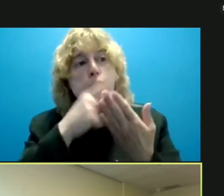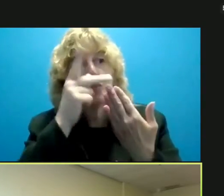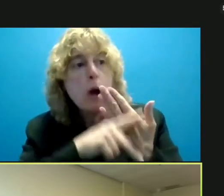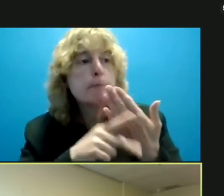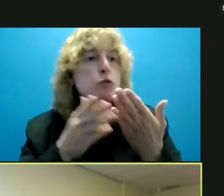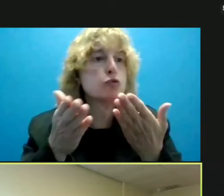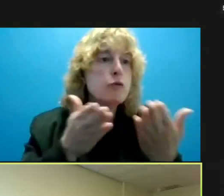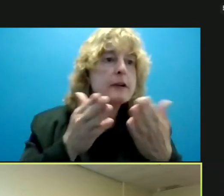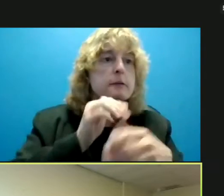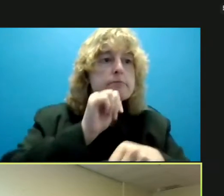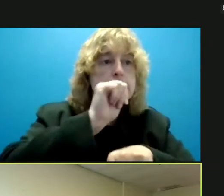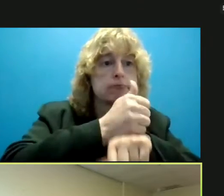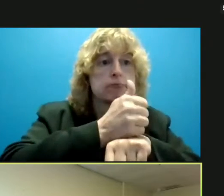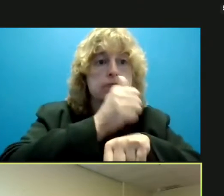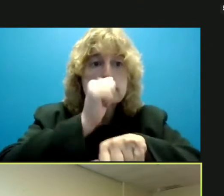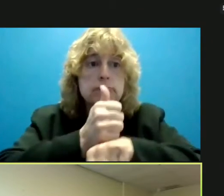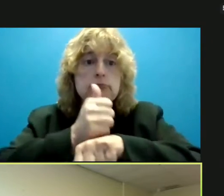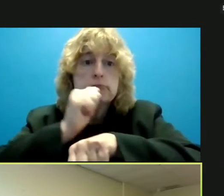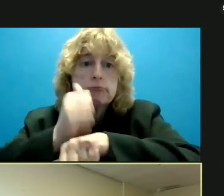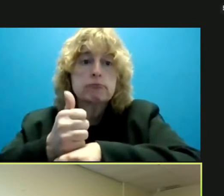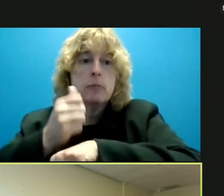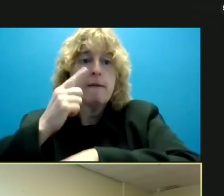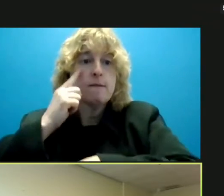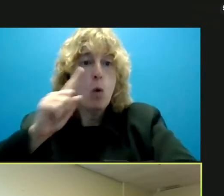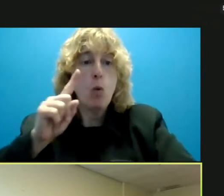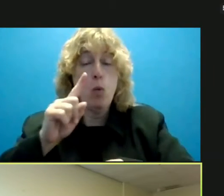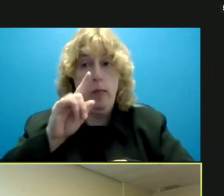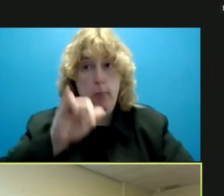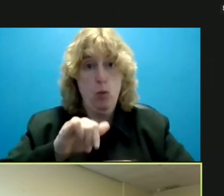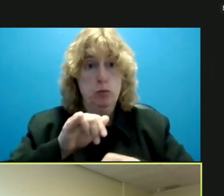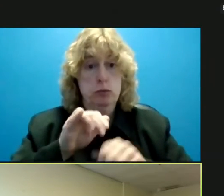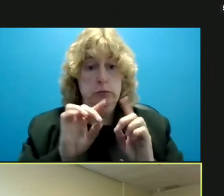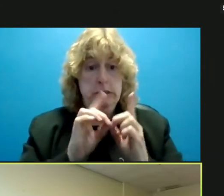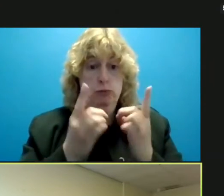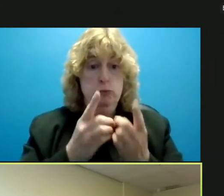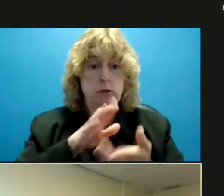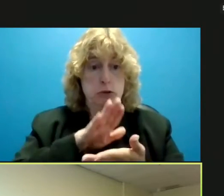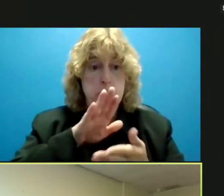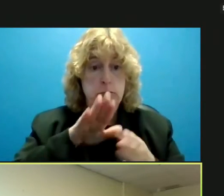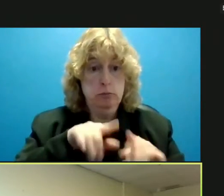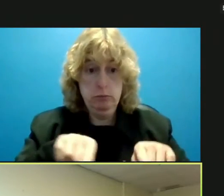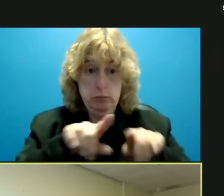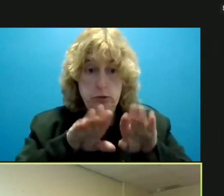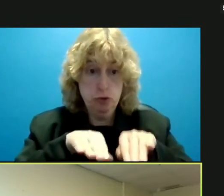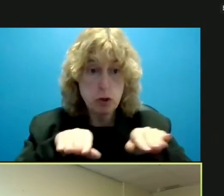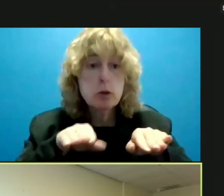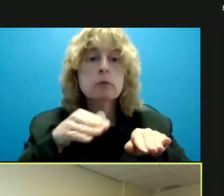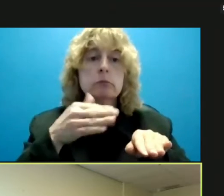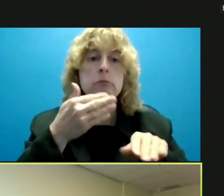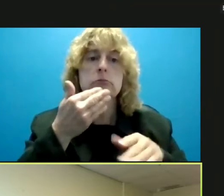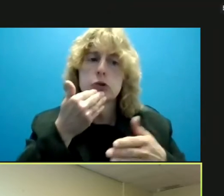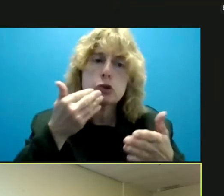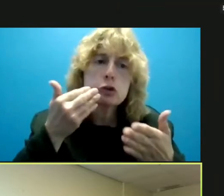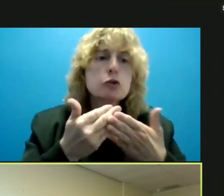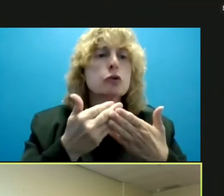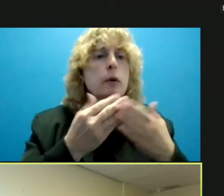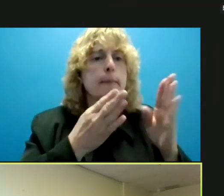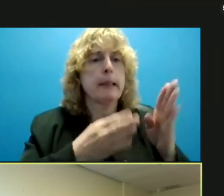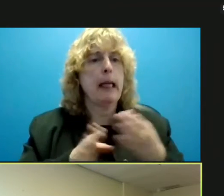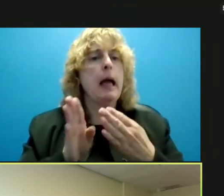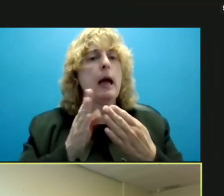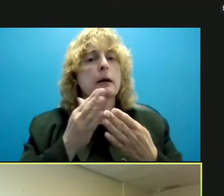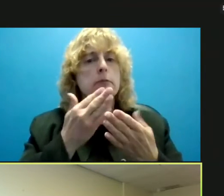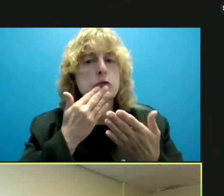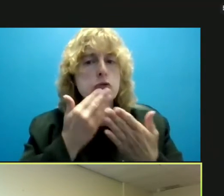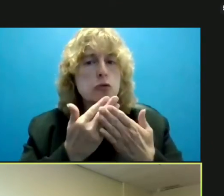in place for their children are the very best that they can be and that they've been well thought out. So know that your school districts